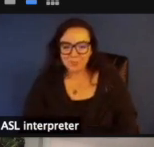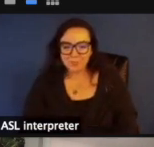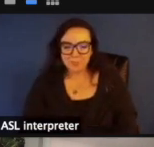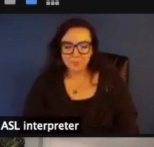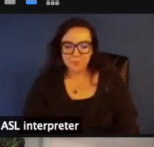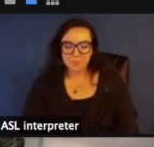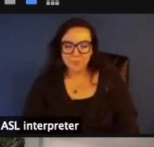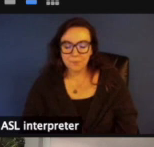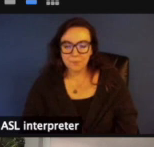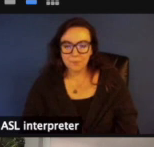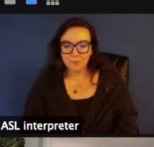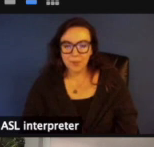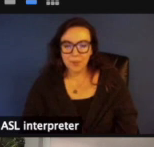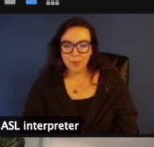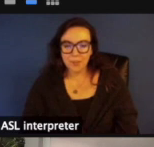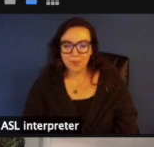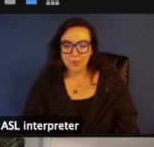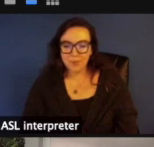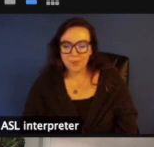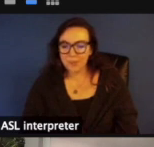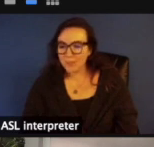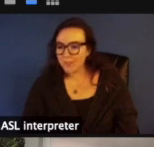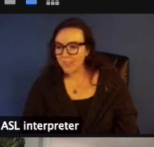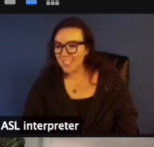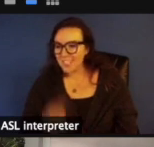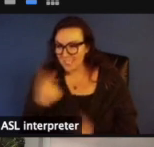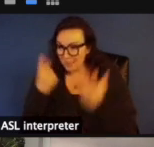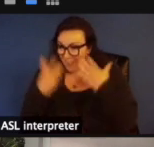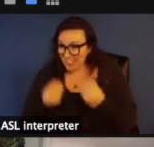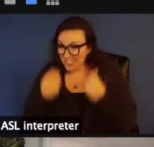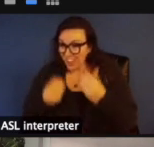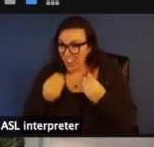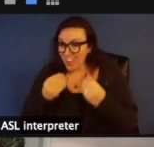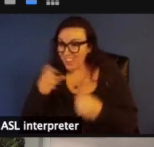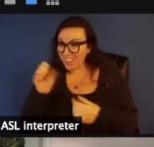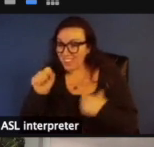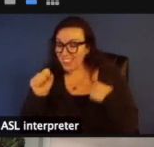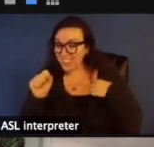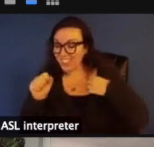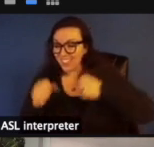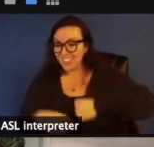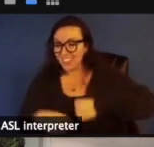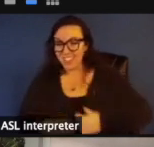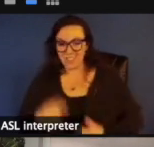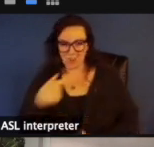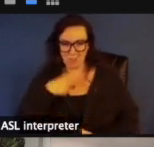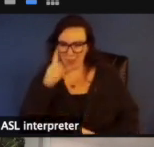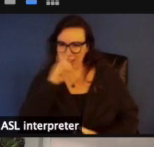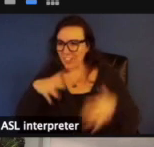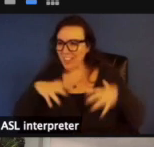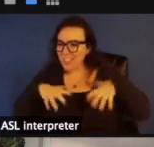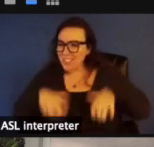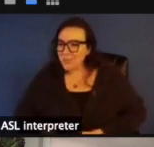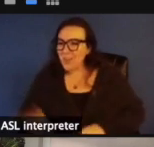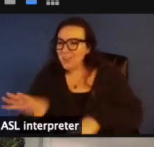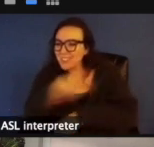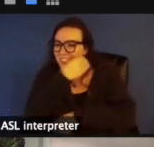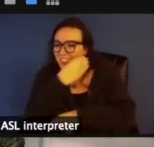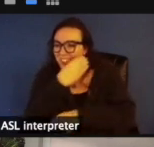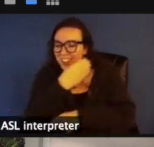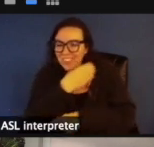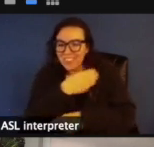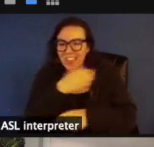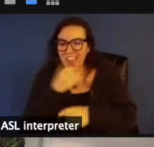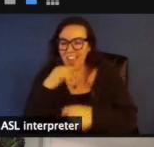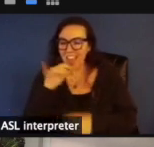Can you tell? Looks like something soft. Yeah, so to me it looks like a sweater, right, or a scarf, right? That she has that